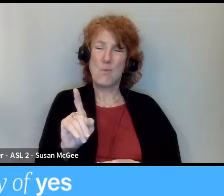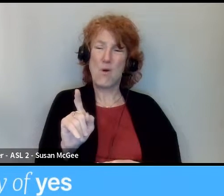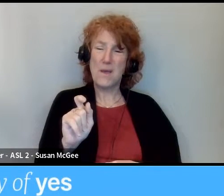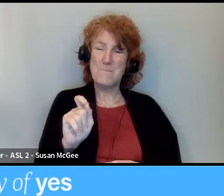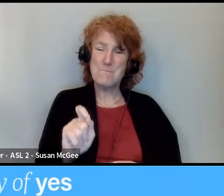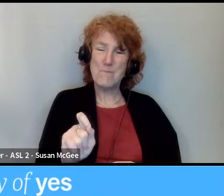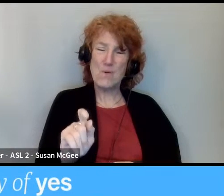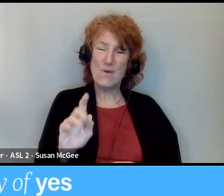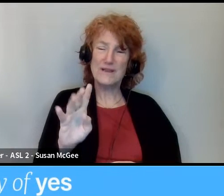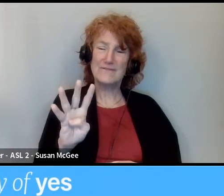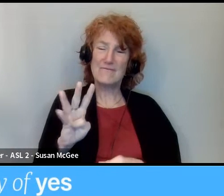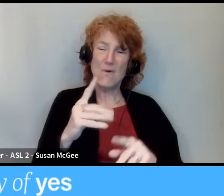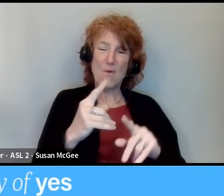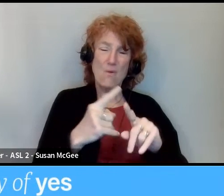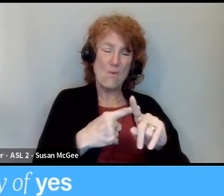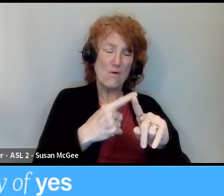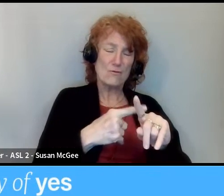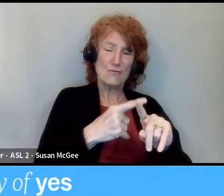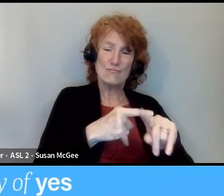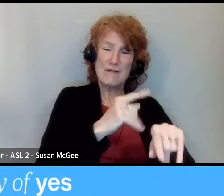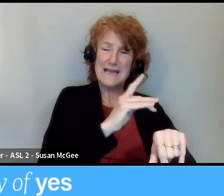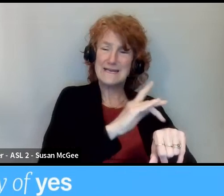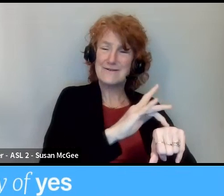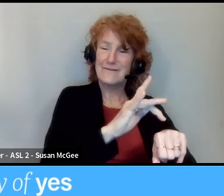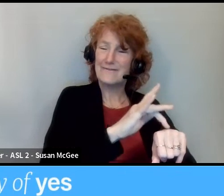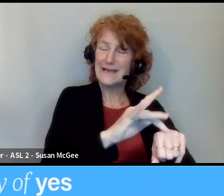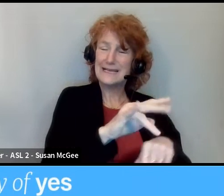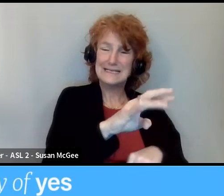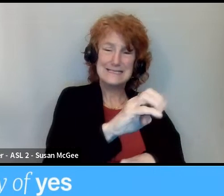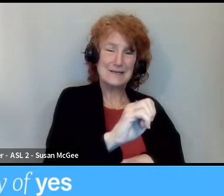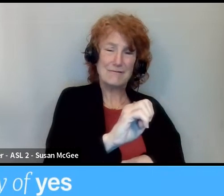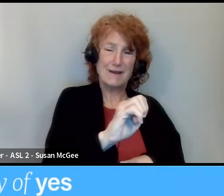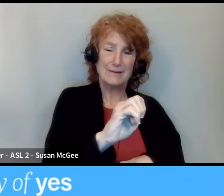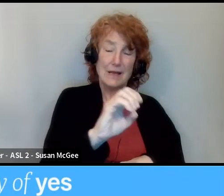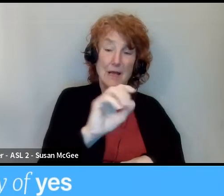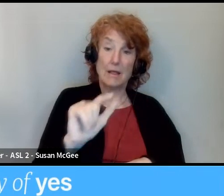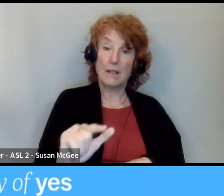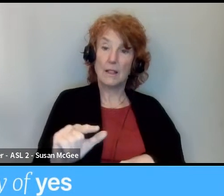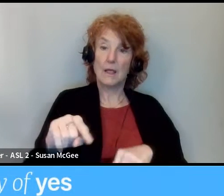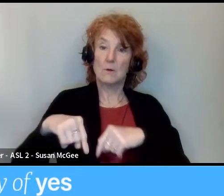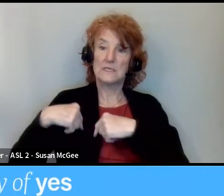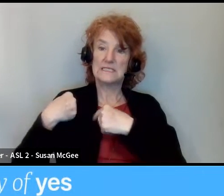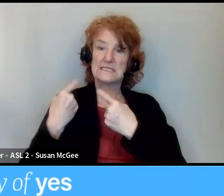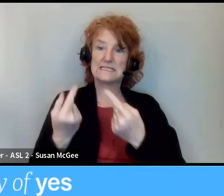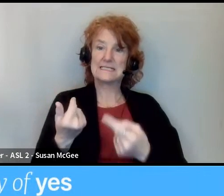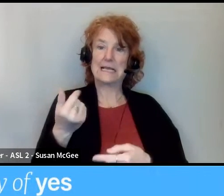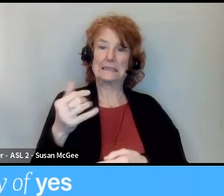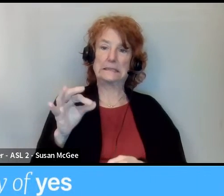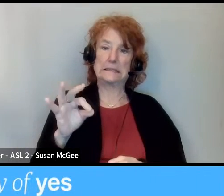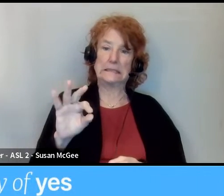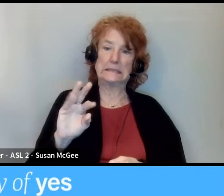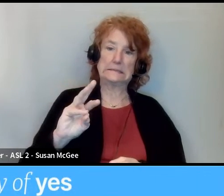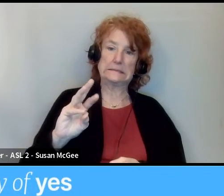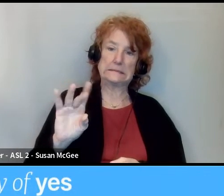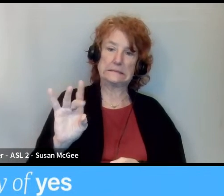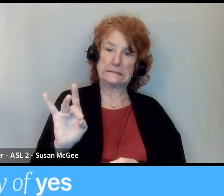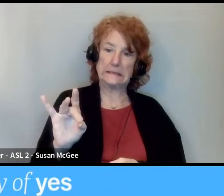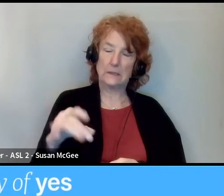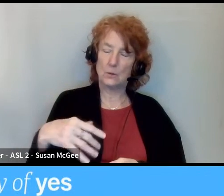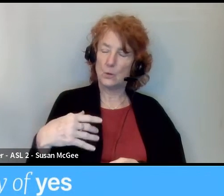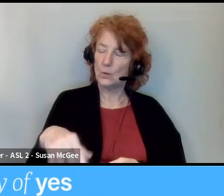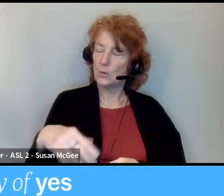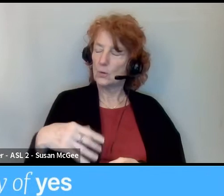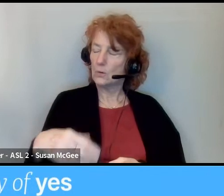rate. That's the lowest since 1968. And you would just make it that much worse. You would create a city